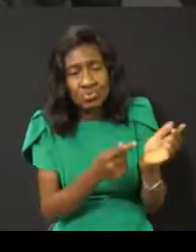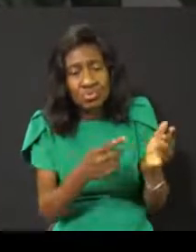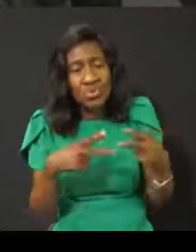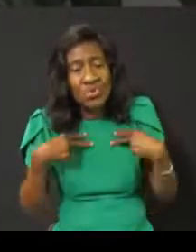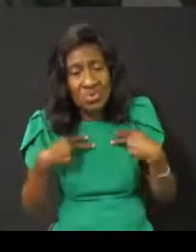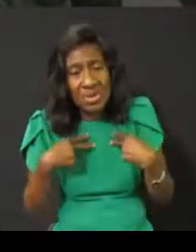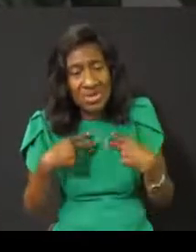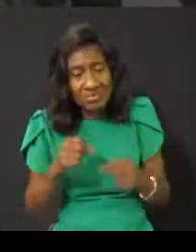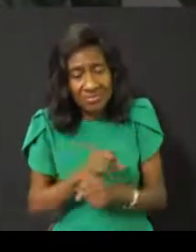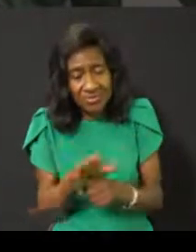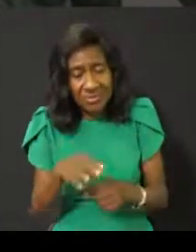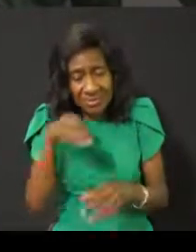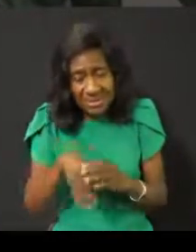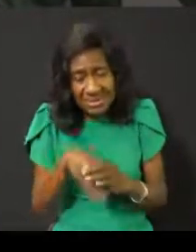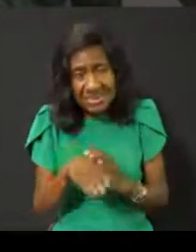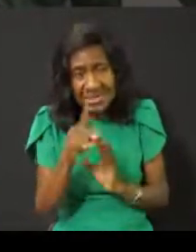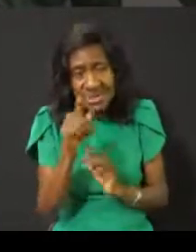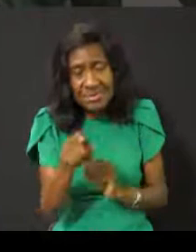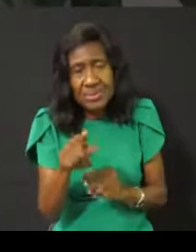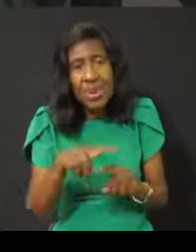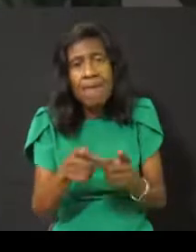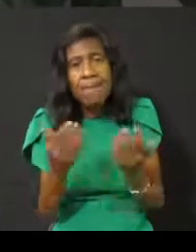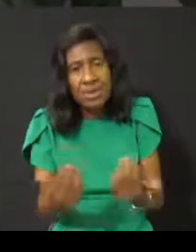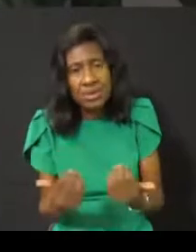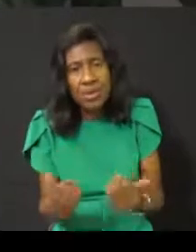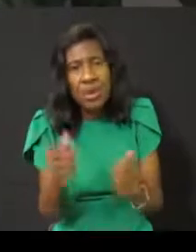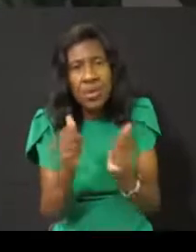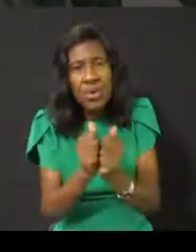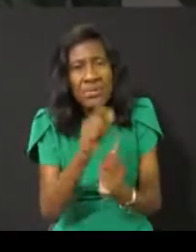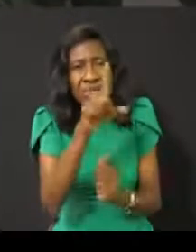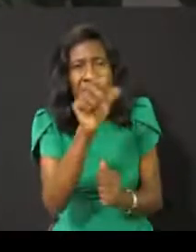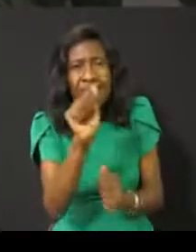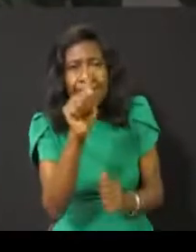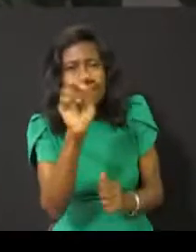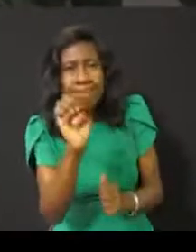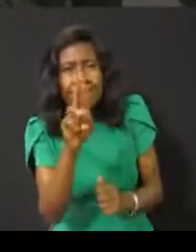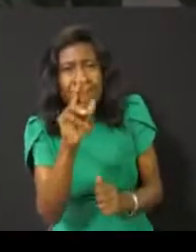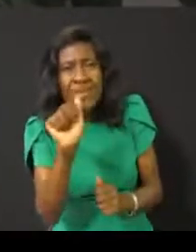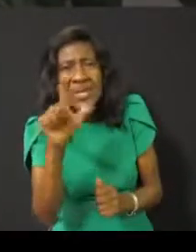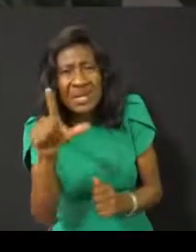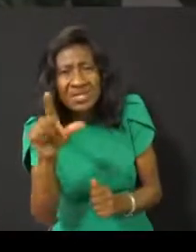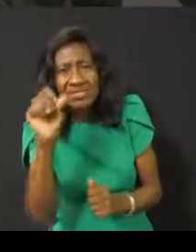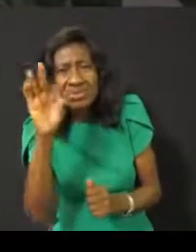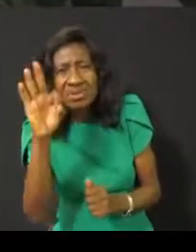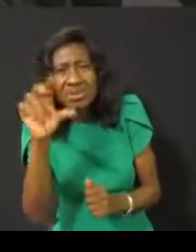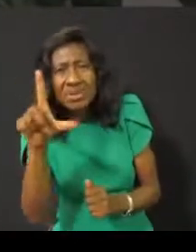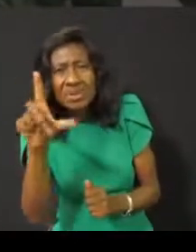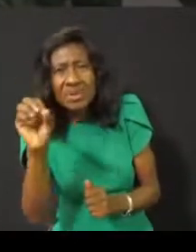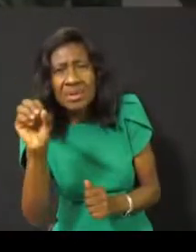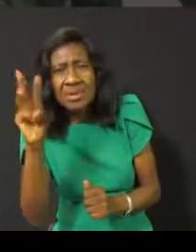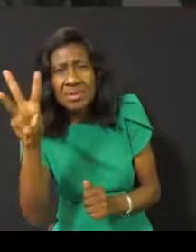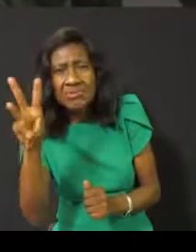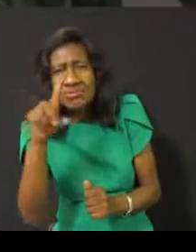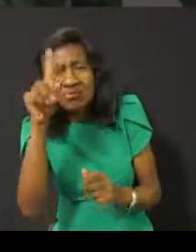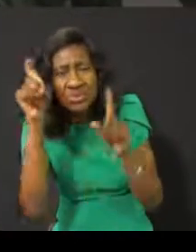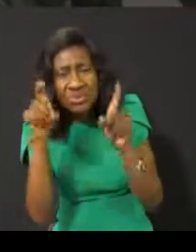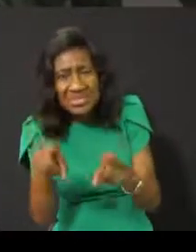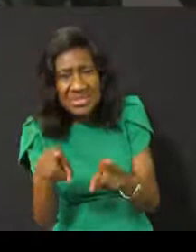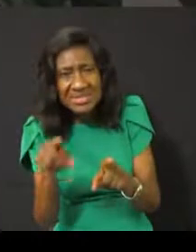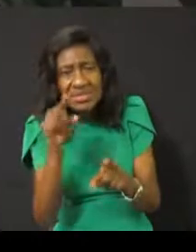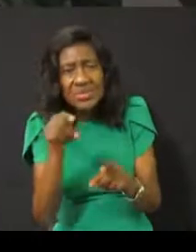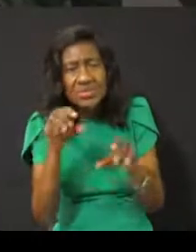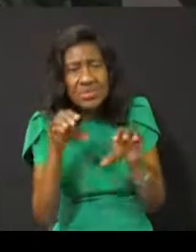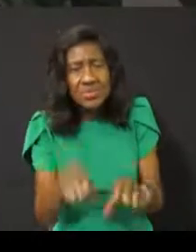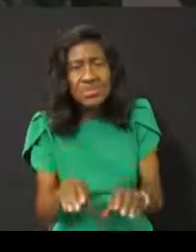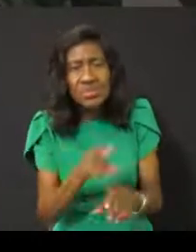can do regular testing in the schools, and if there is a positive, even more regular, move to daily instead of twice weekly testing,